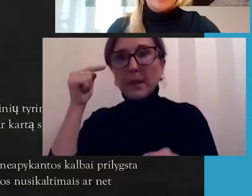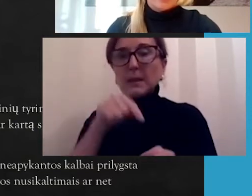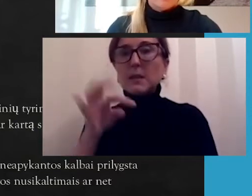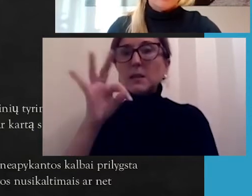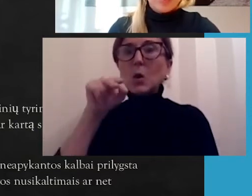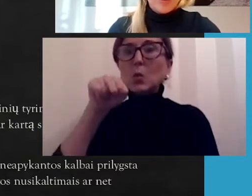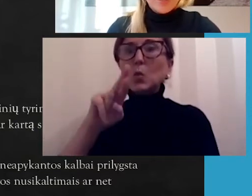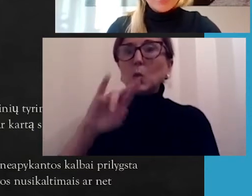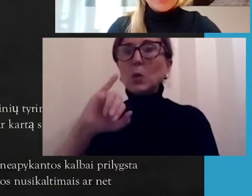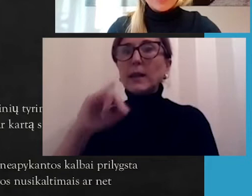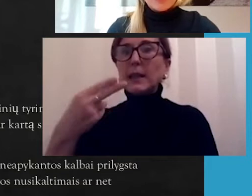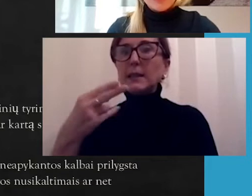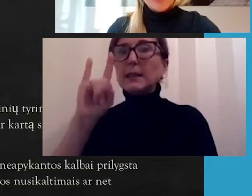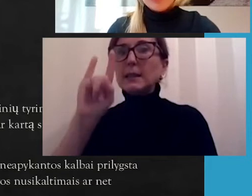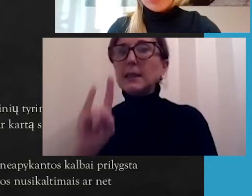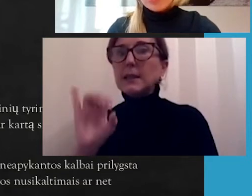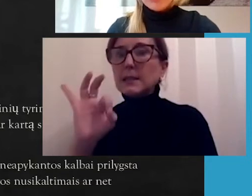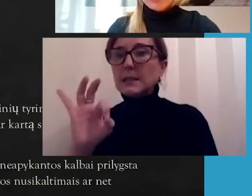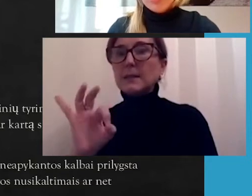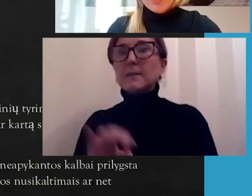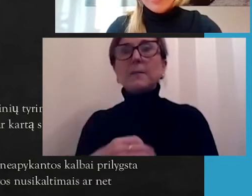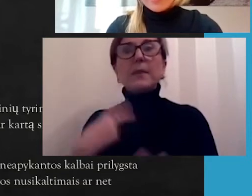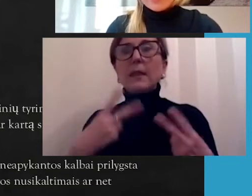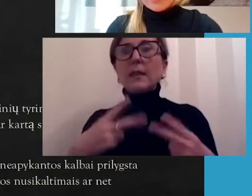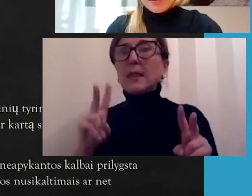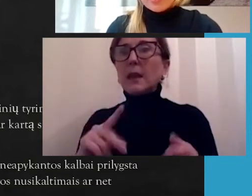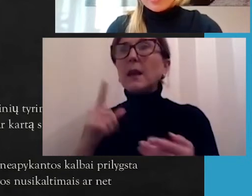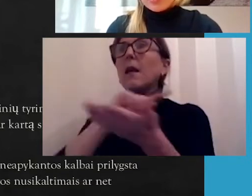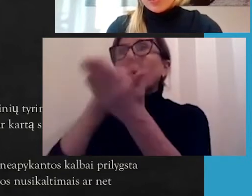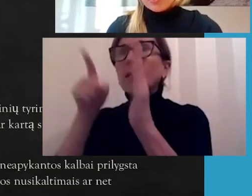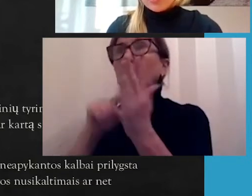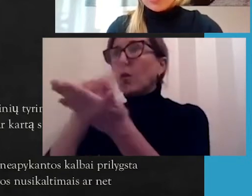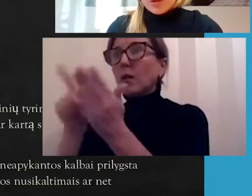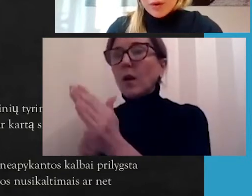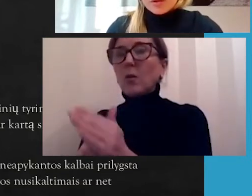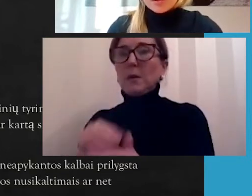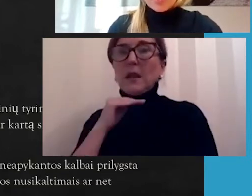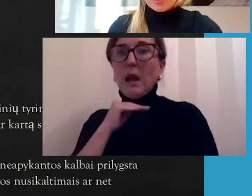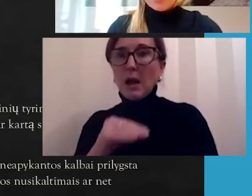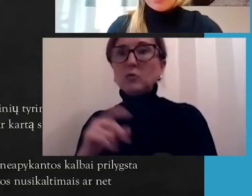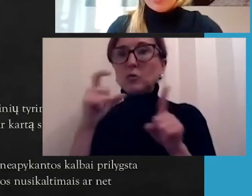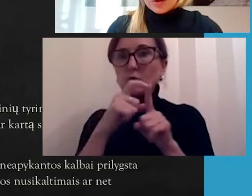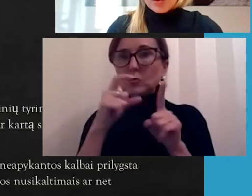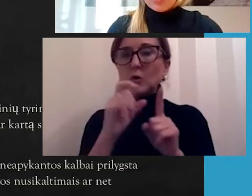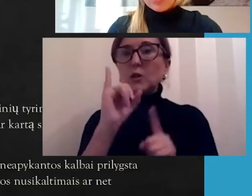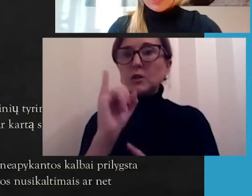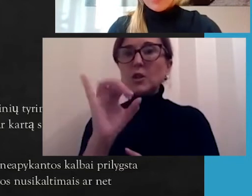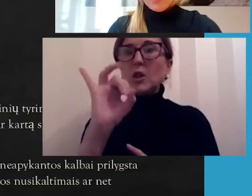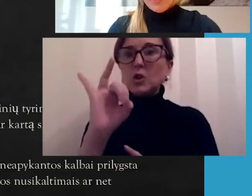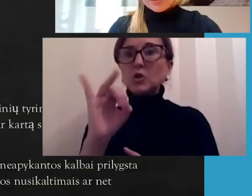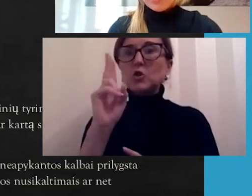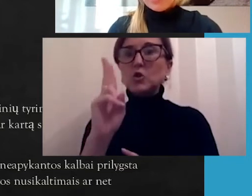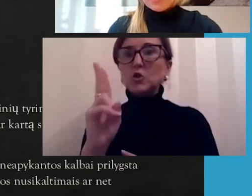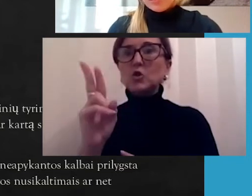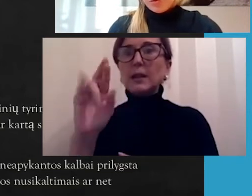when assessing the content, because really nobody needs to address,